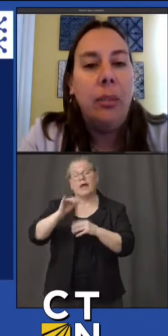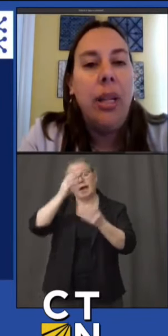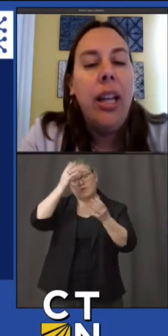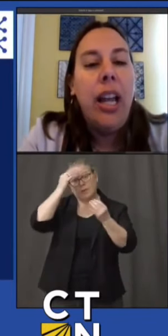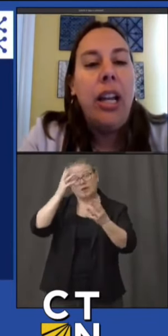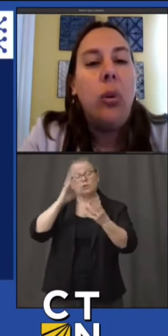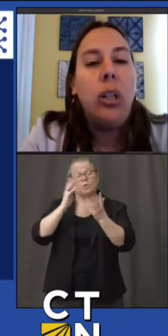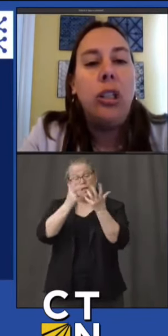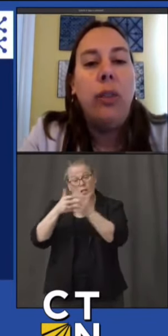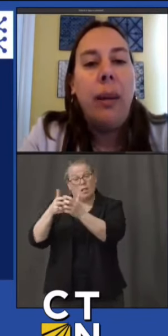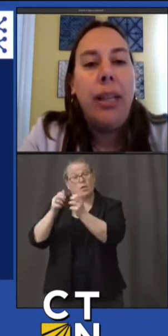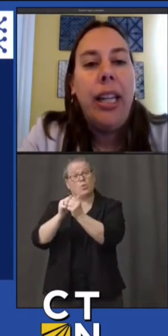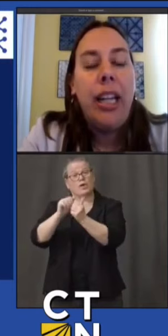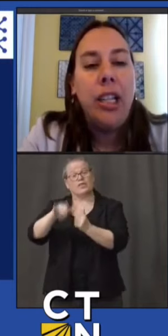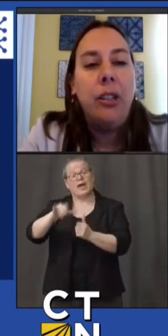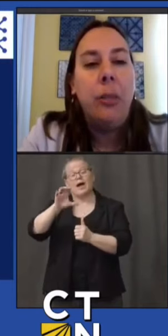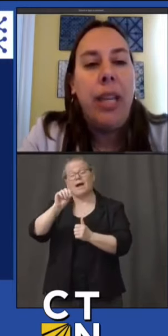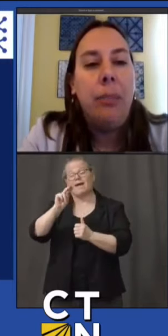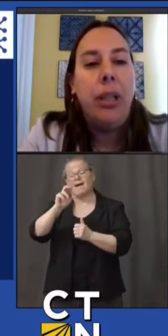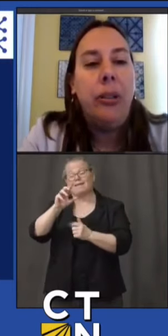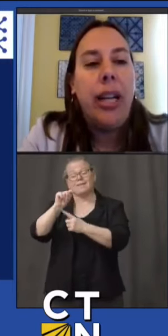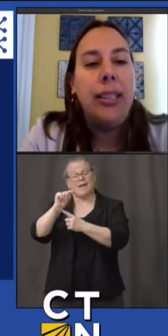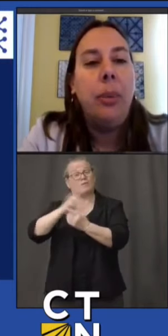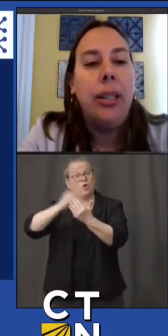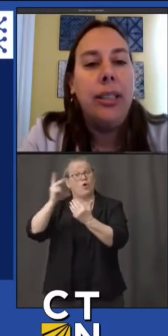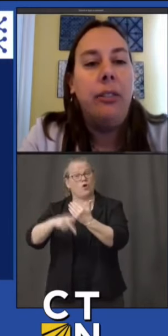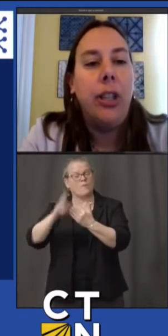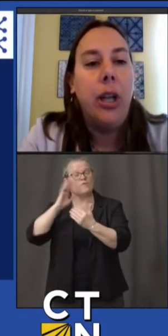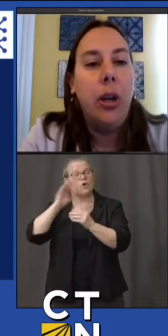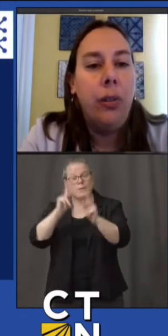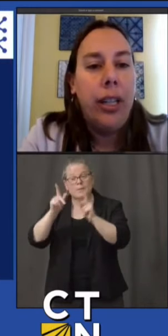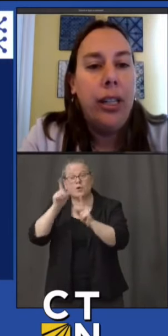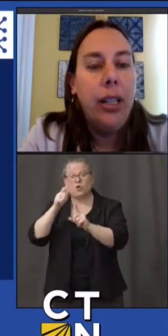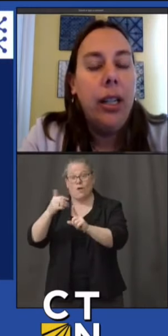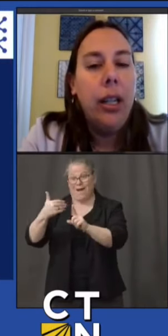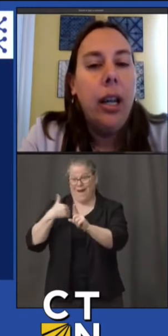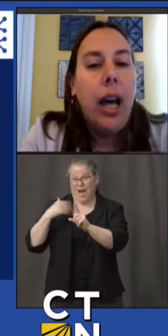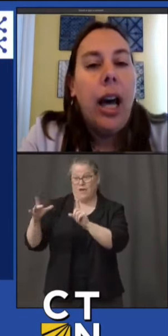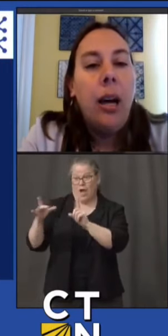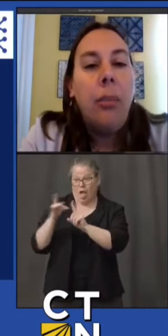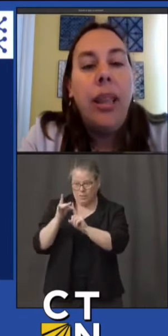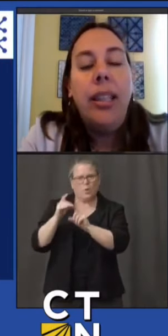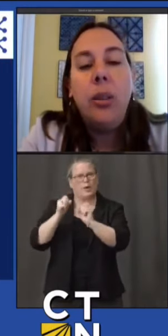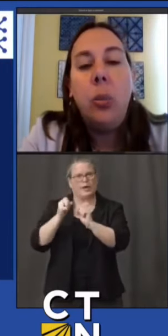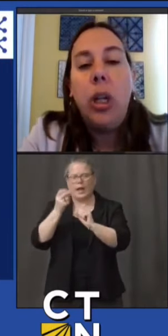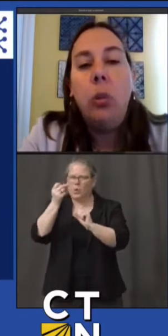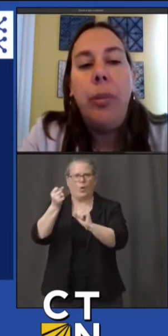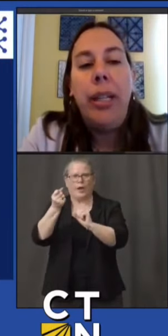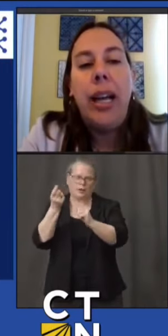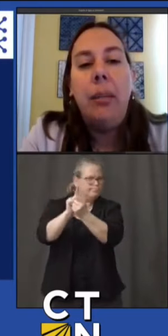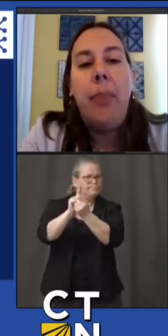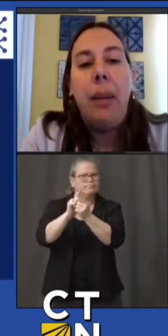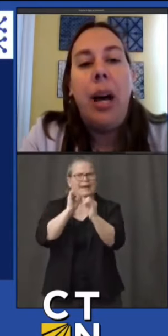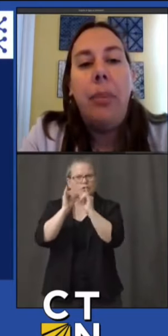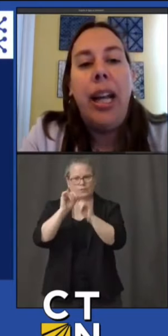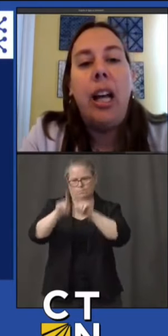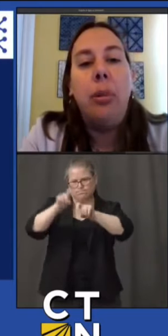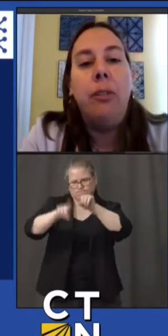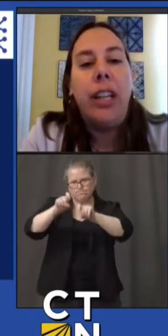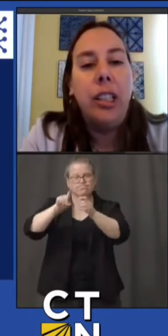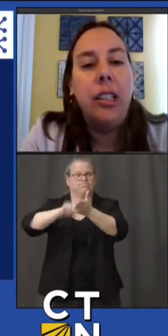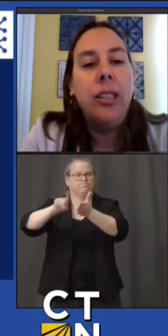system in order to rapidly interview people who test positive for COVID. This work will be done by public